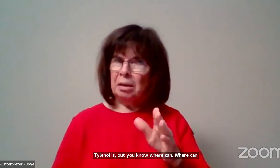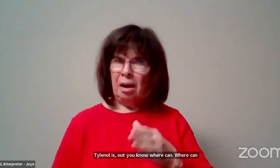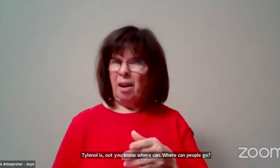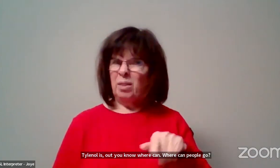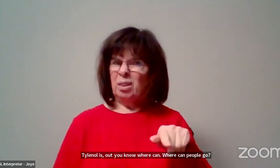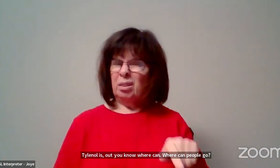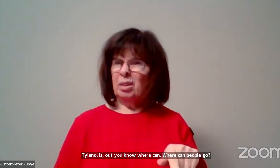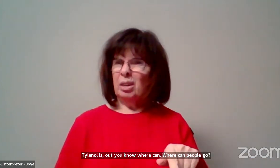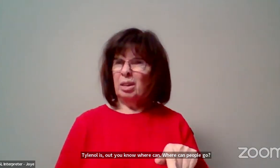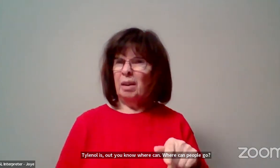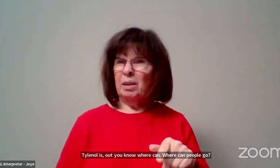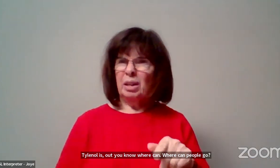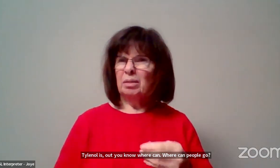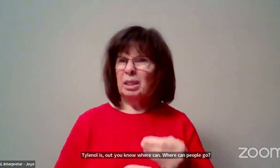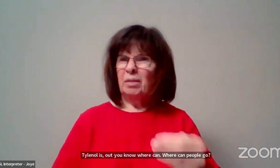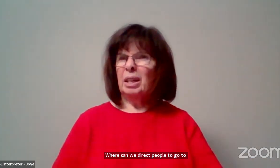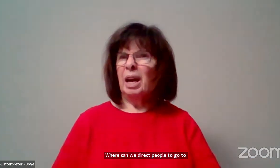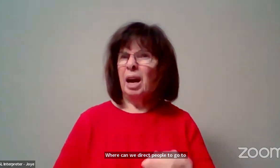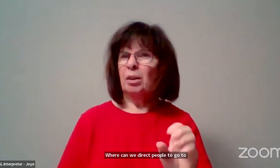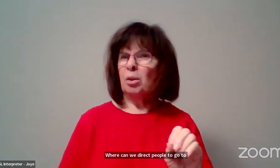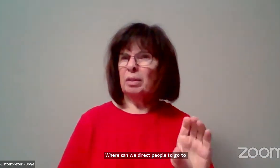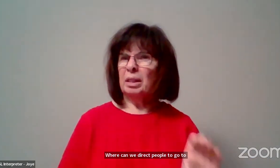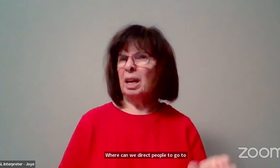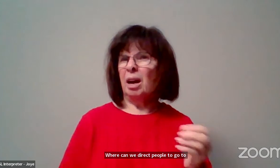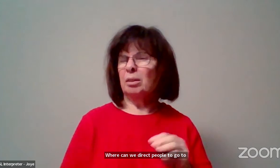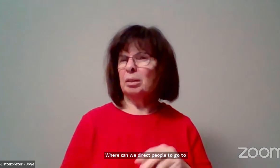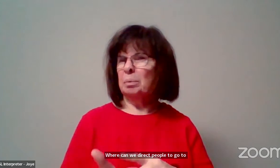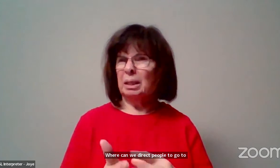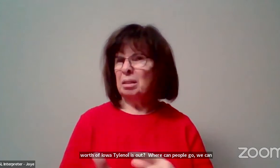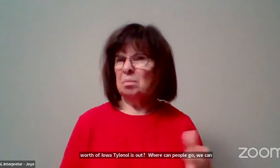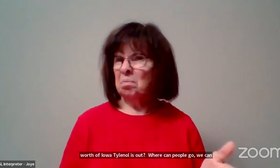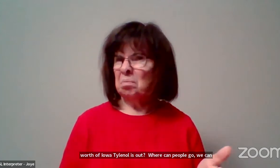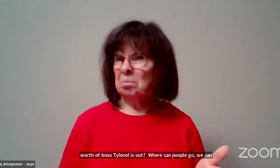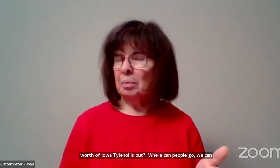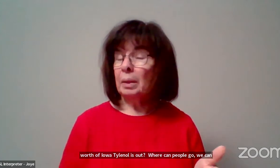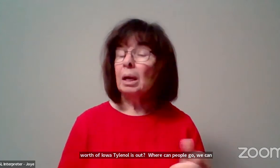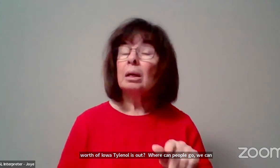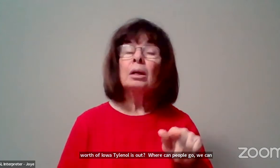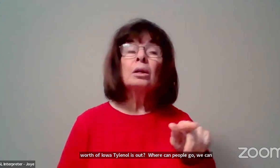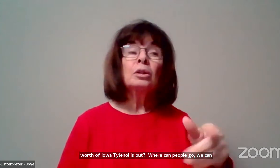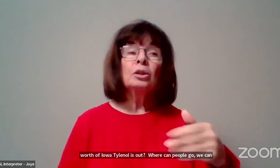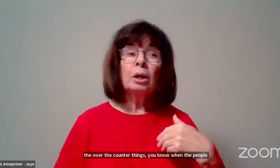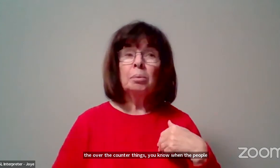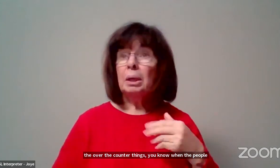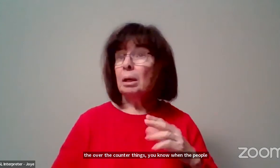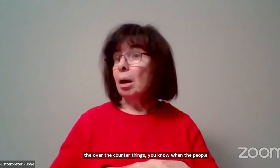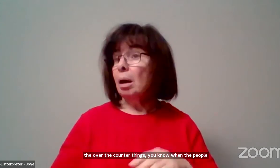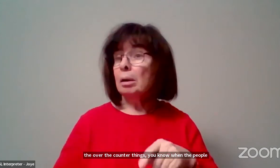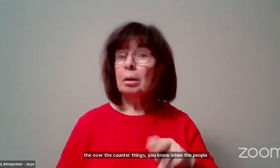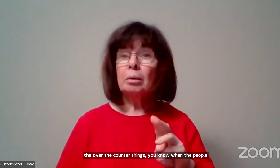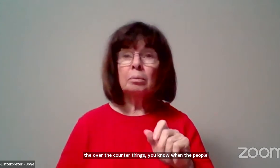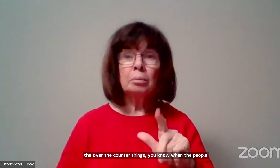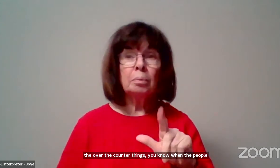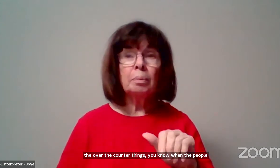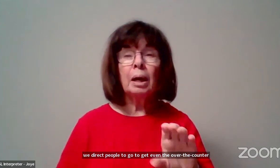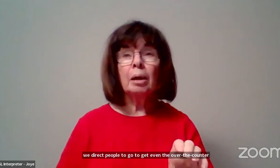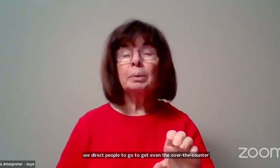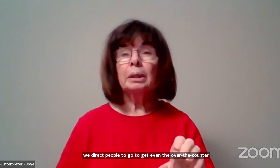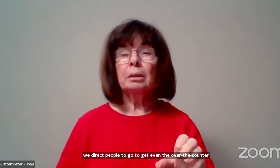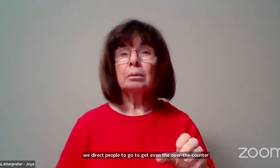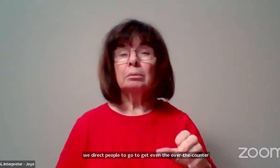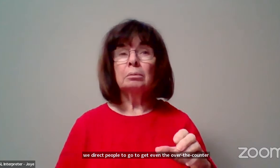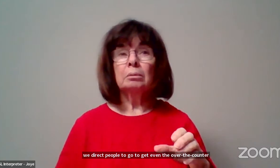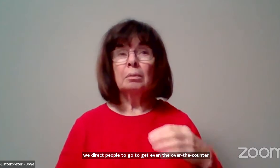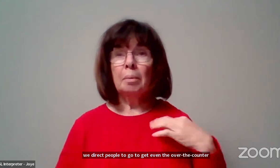out over-the-counter medications. But gosh, you can have, you can be on public benefits and then you still have to buy your over-the-counter